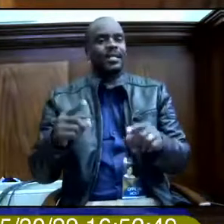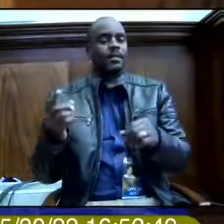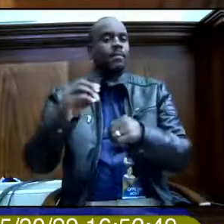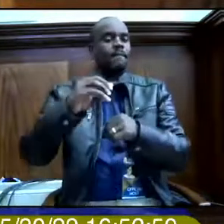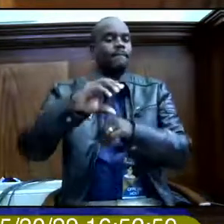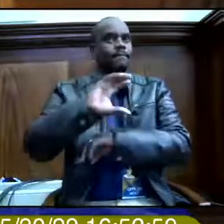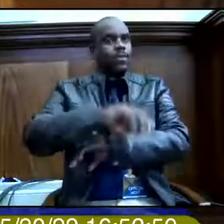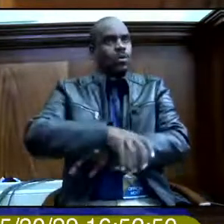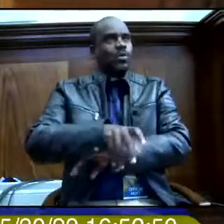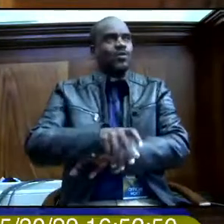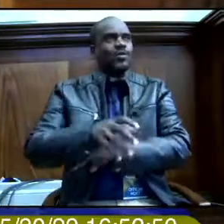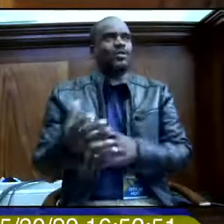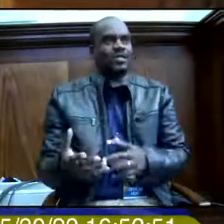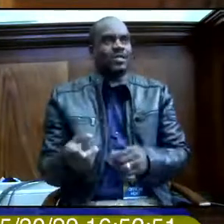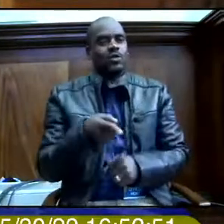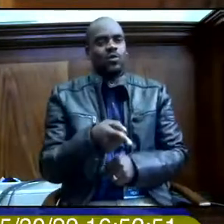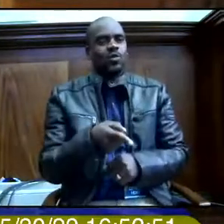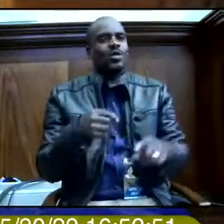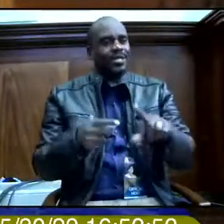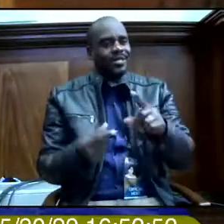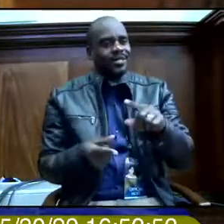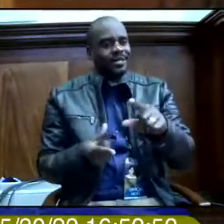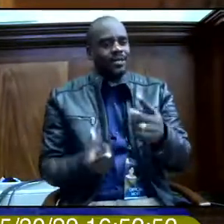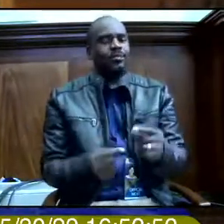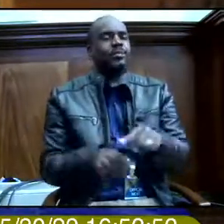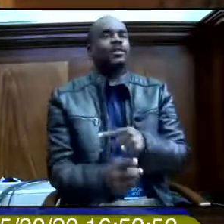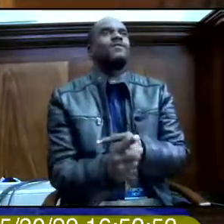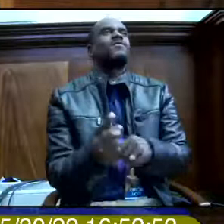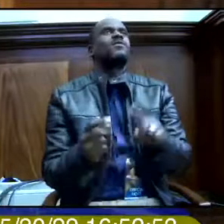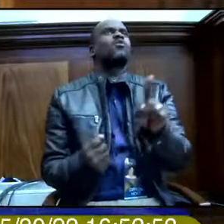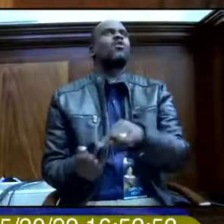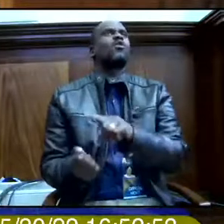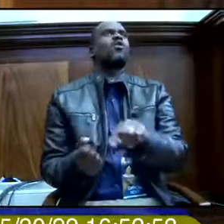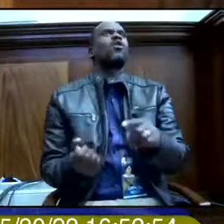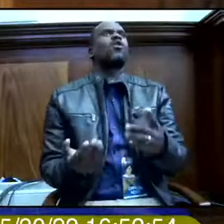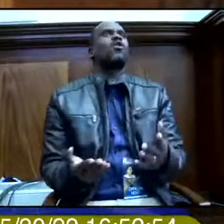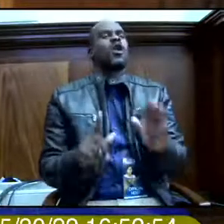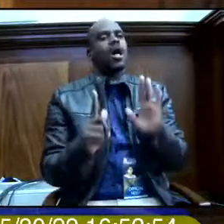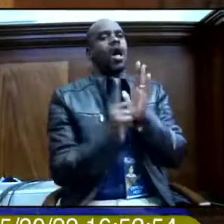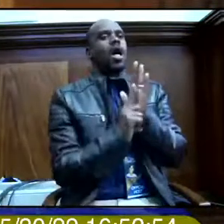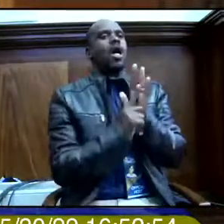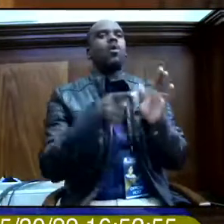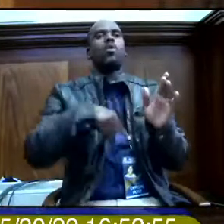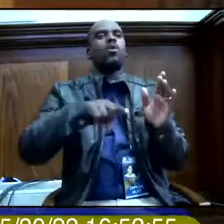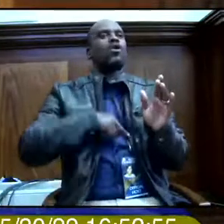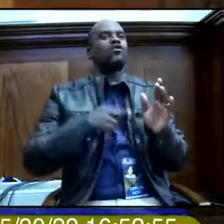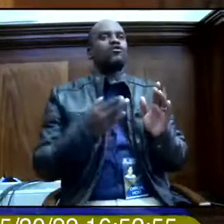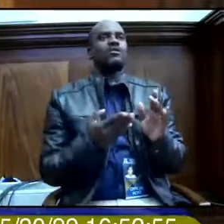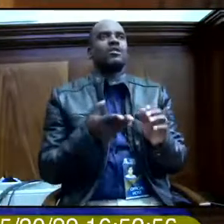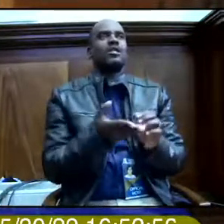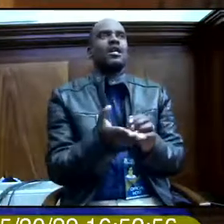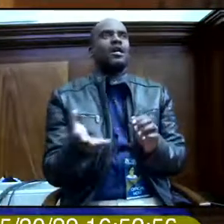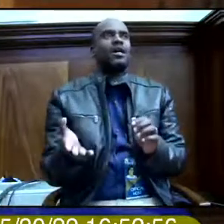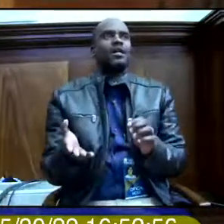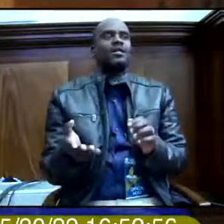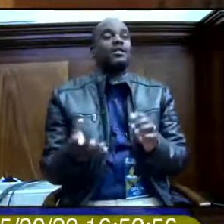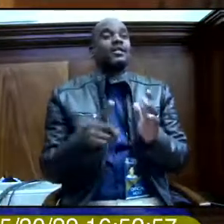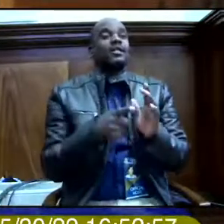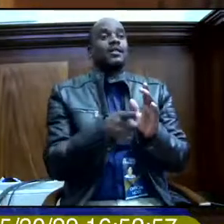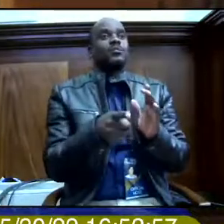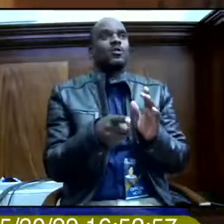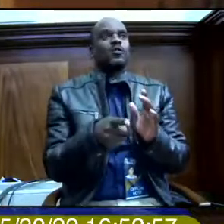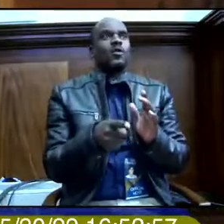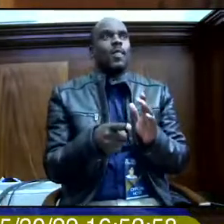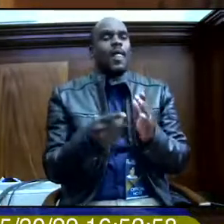not happen then it means something went wrong with other laws that we are picking up that in terms of the